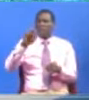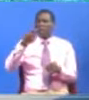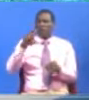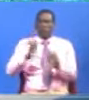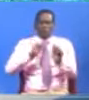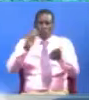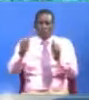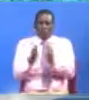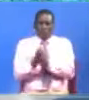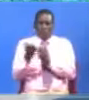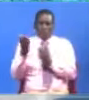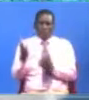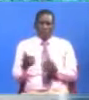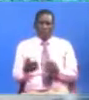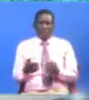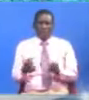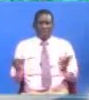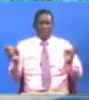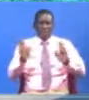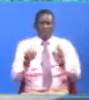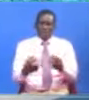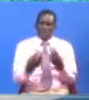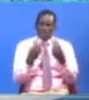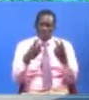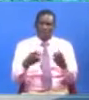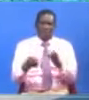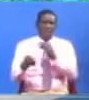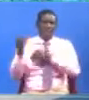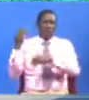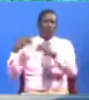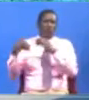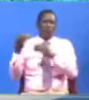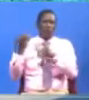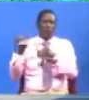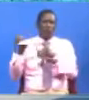there present and alert to witness history.